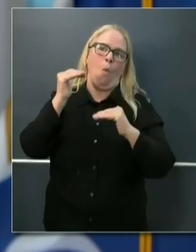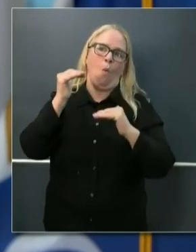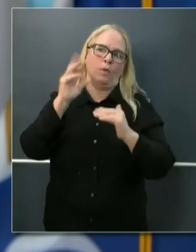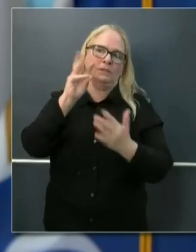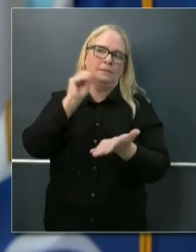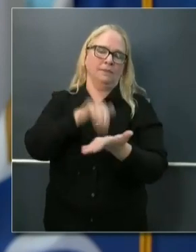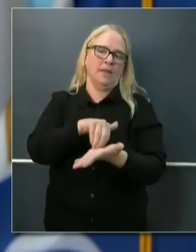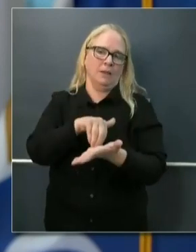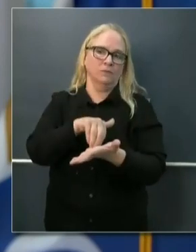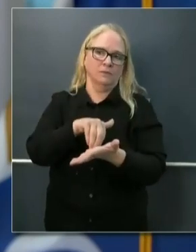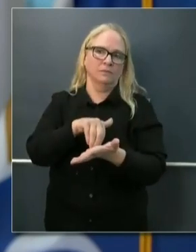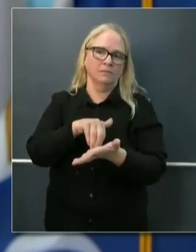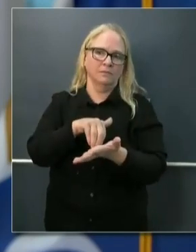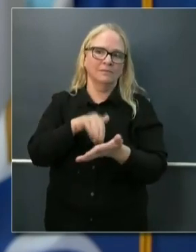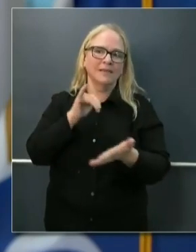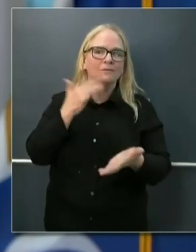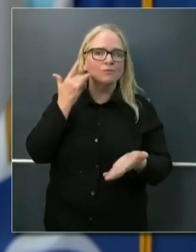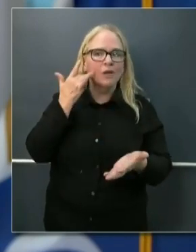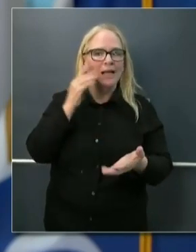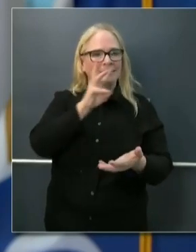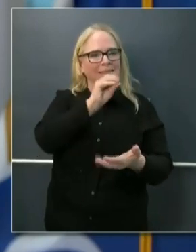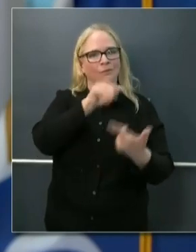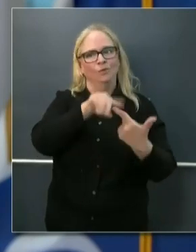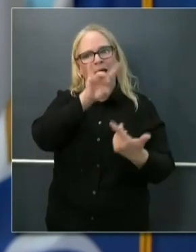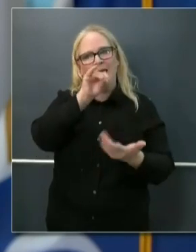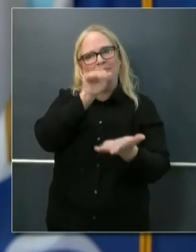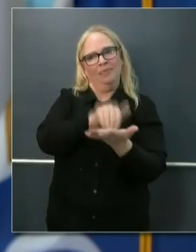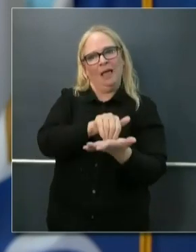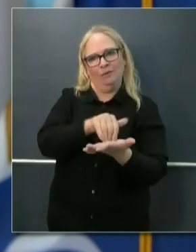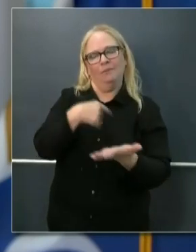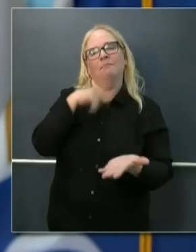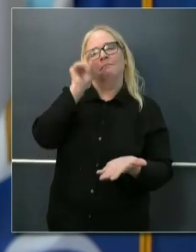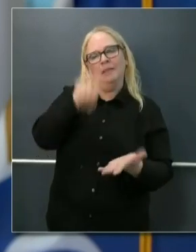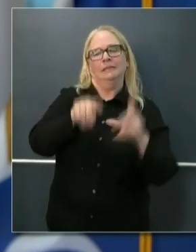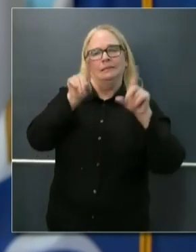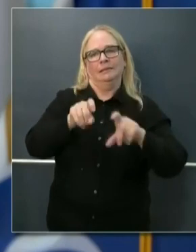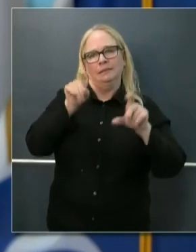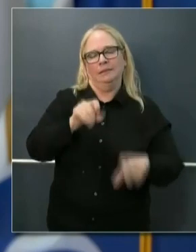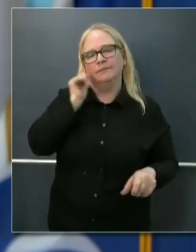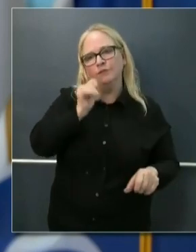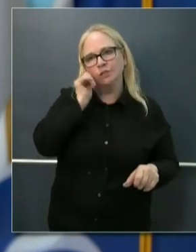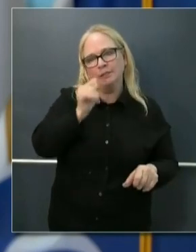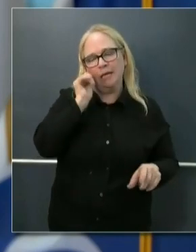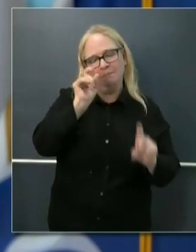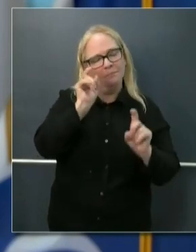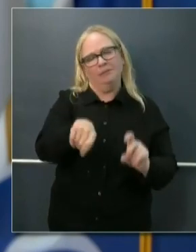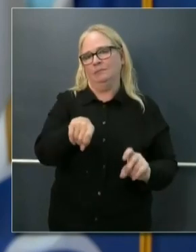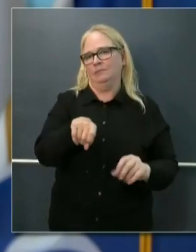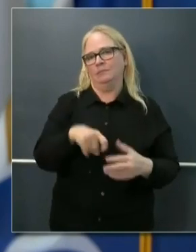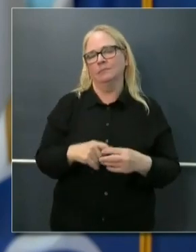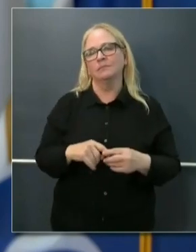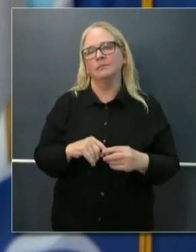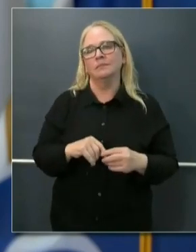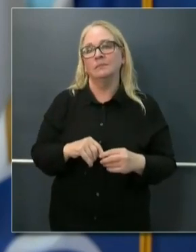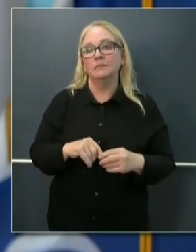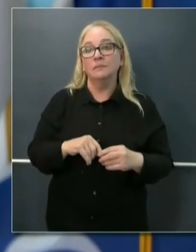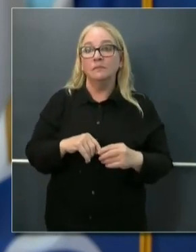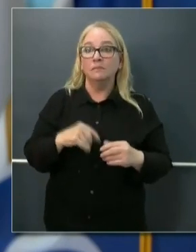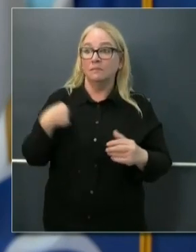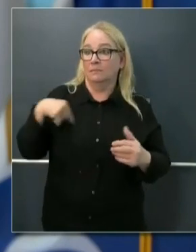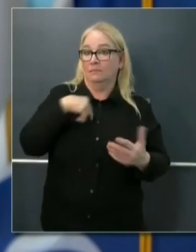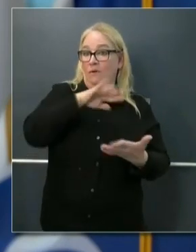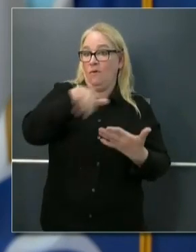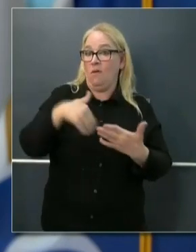why the 60 to 80,000 range. I mentioned 2 days ago that with all the instruments that we have in the